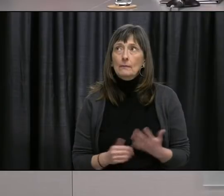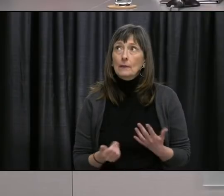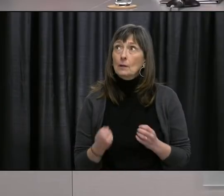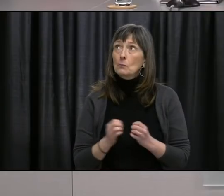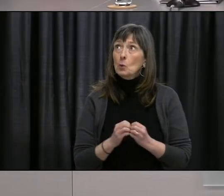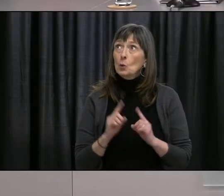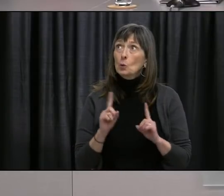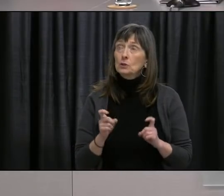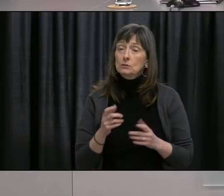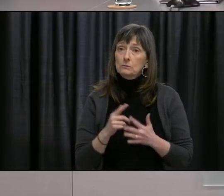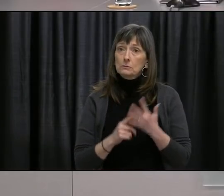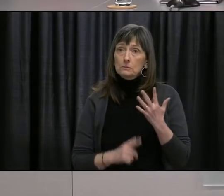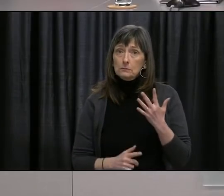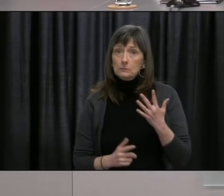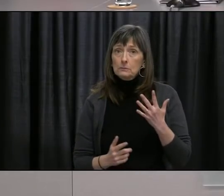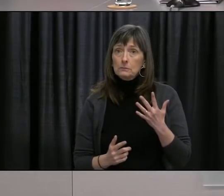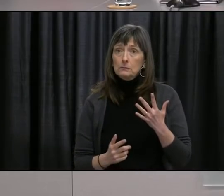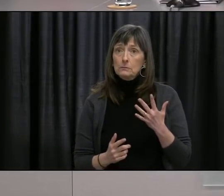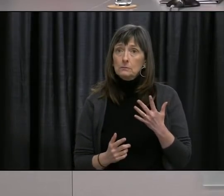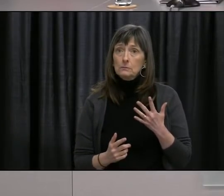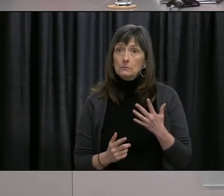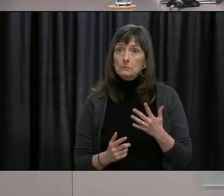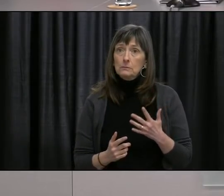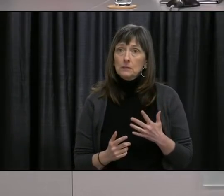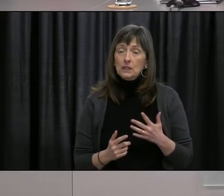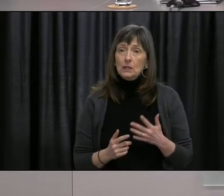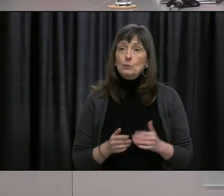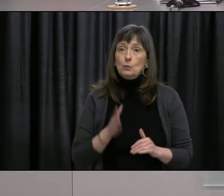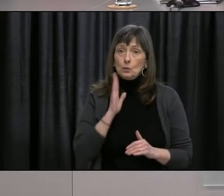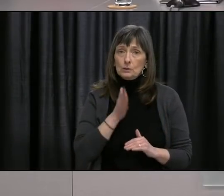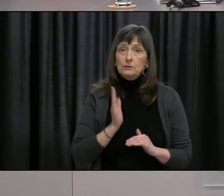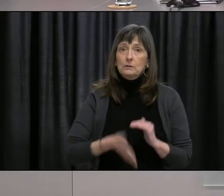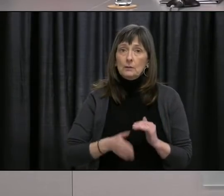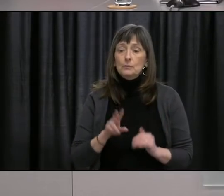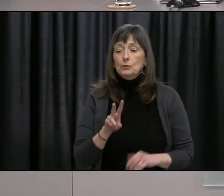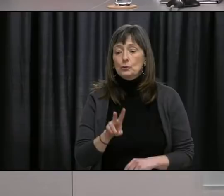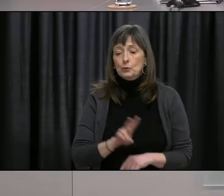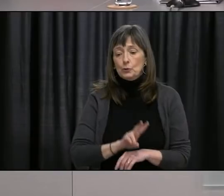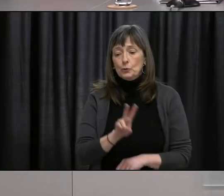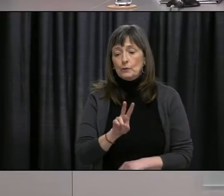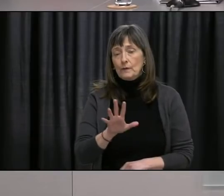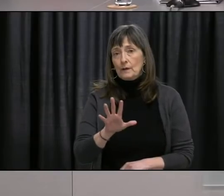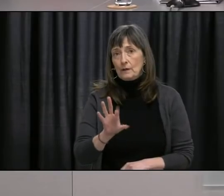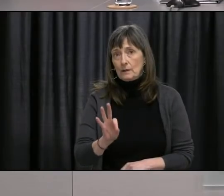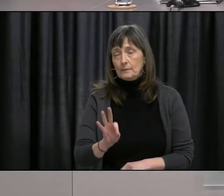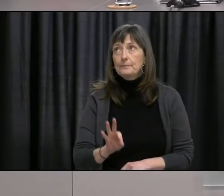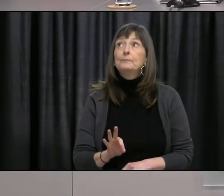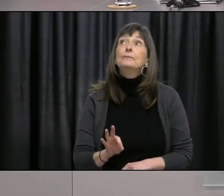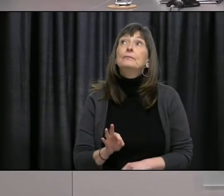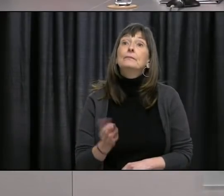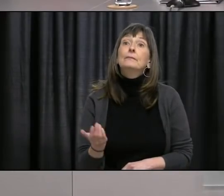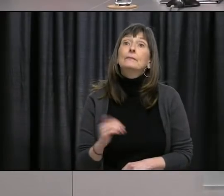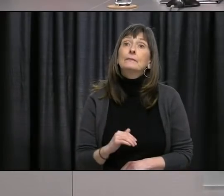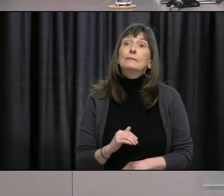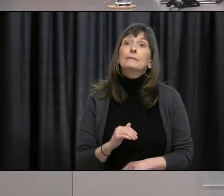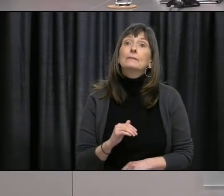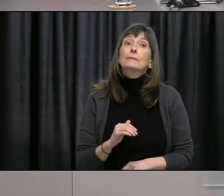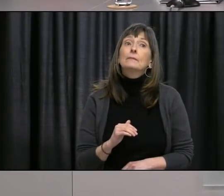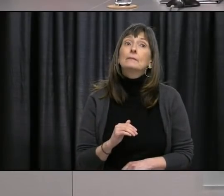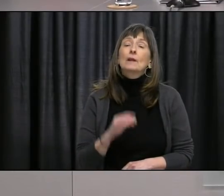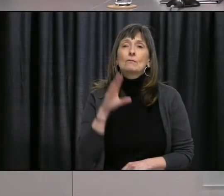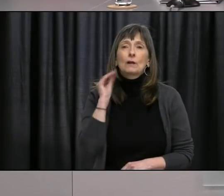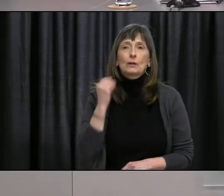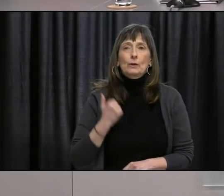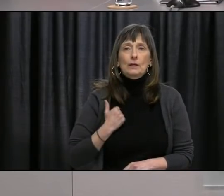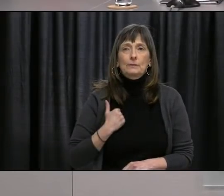before 2:59, we'll stop the questions to play the video. Our first question is from Patrick Butler of Radio